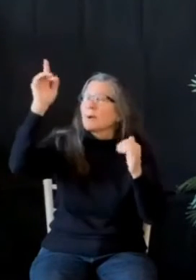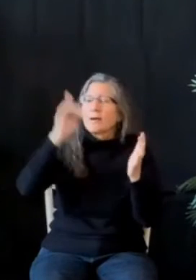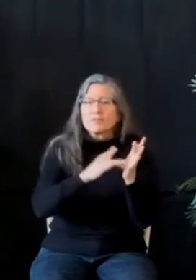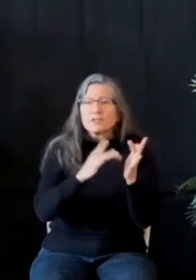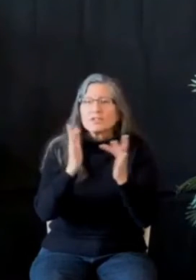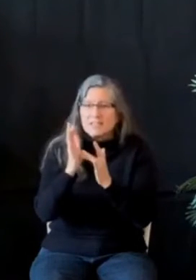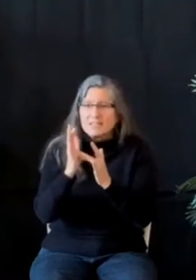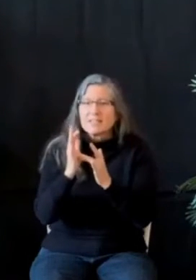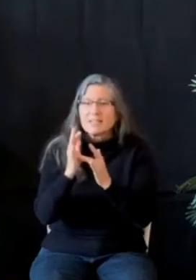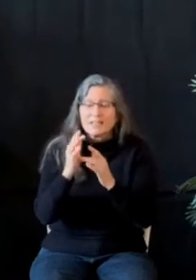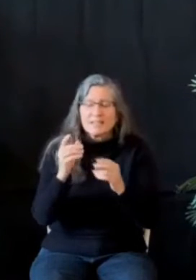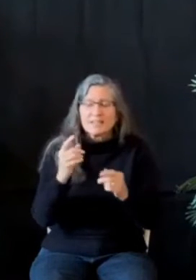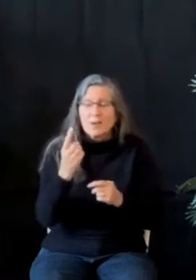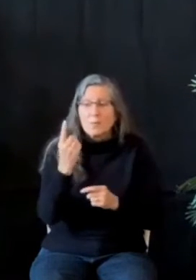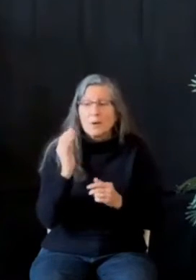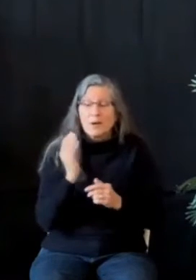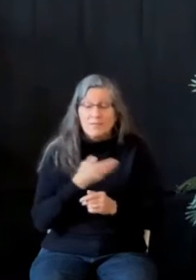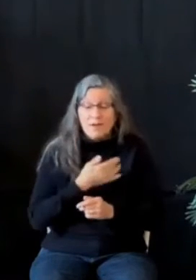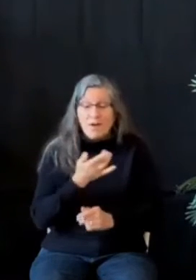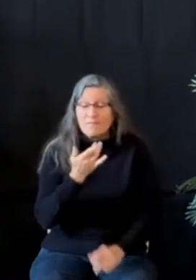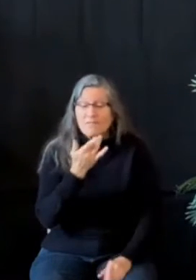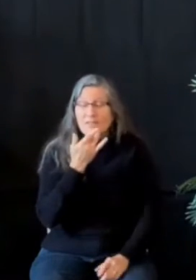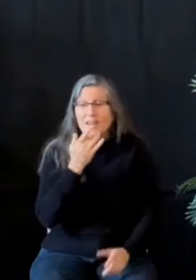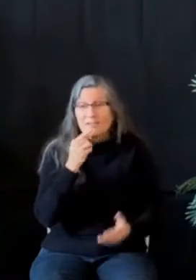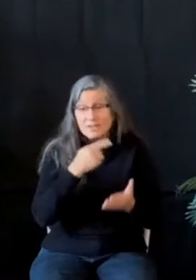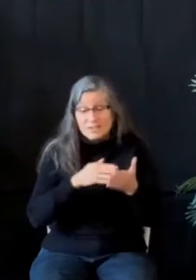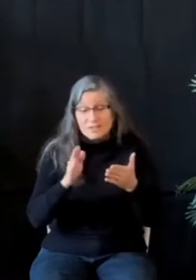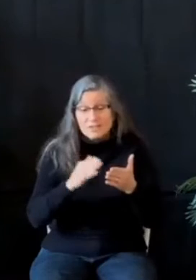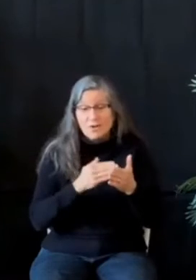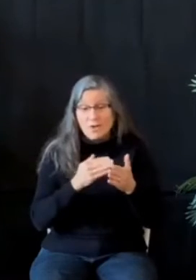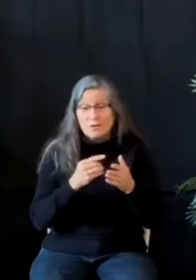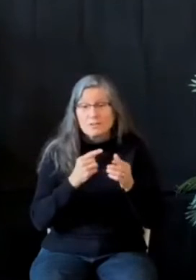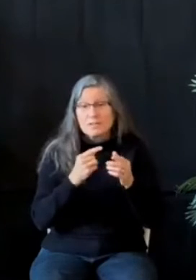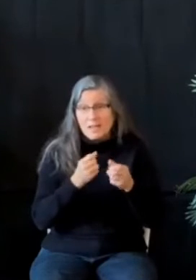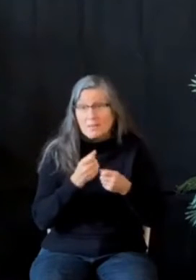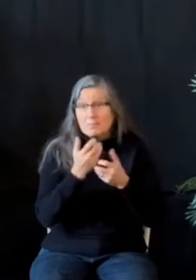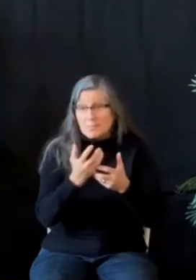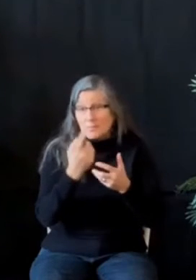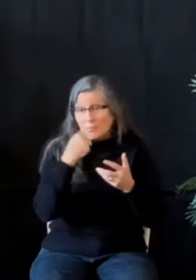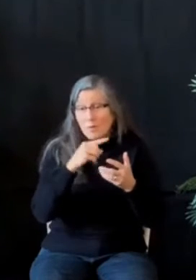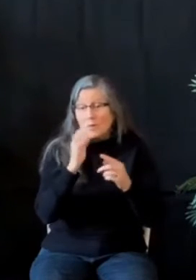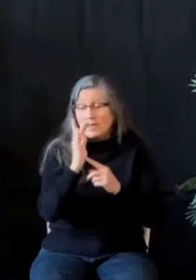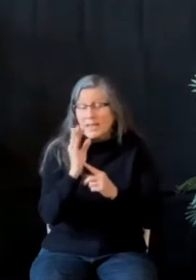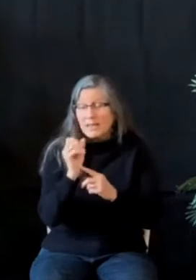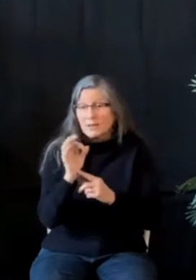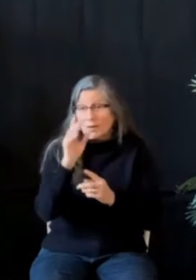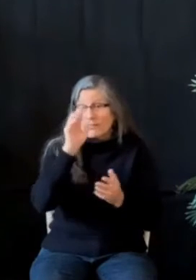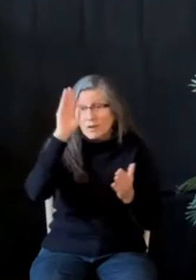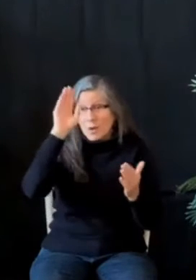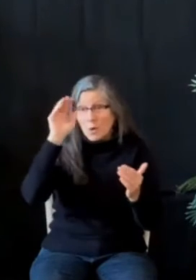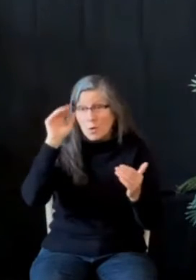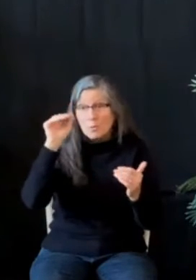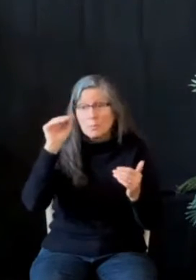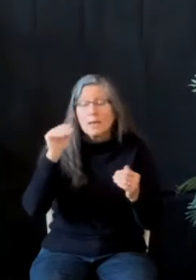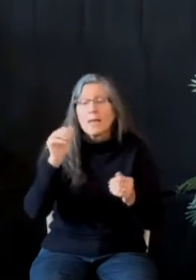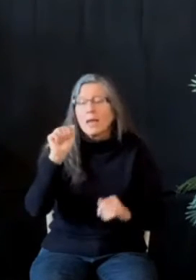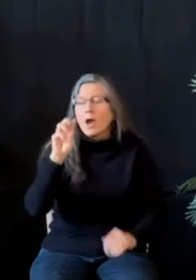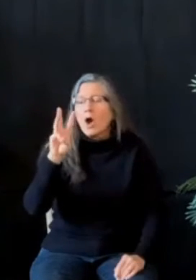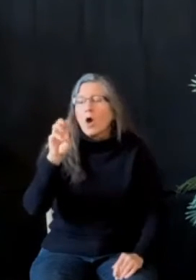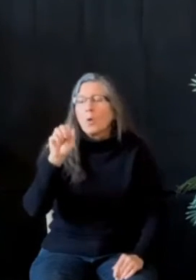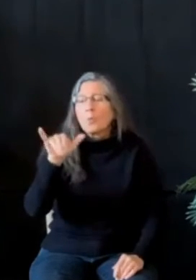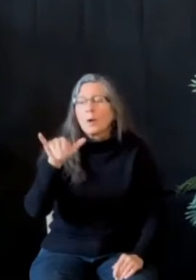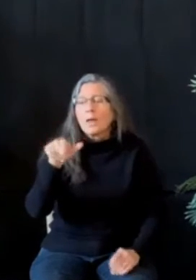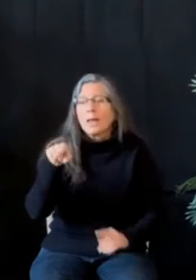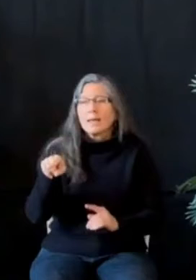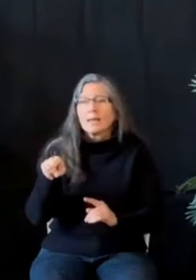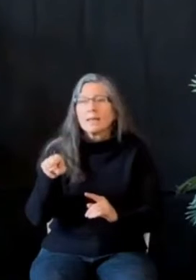of us. And one of our favorite songs we like to sing for the candle of hope is Away in a Manger. Do you know that